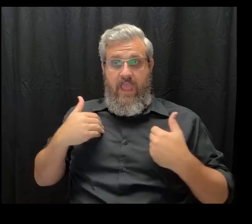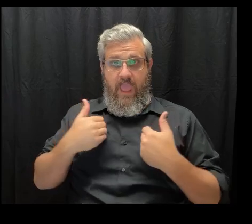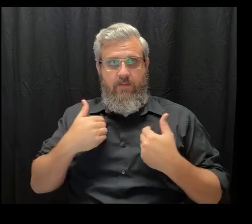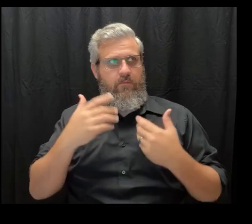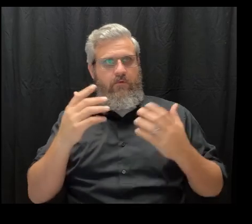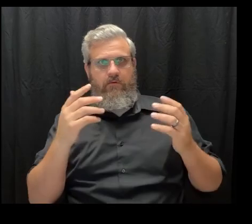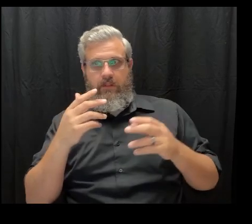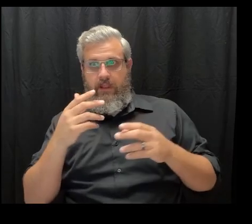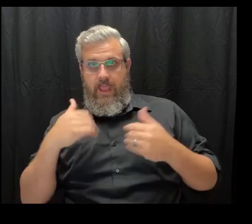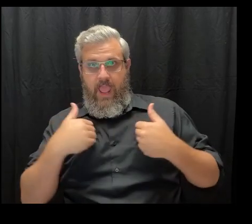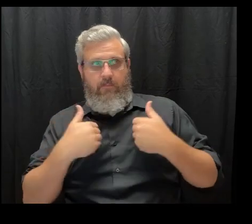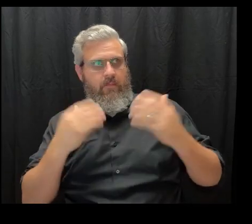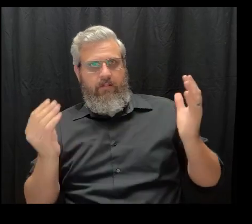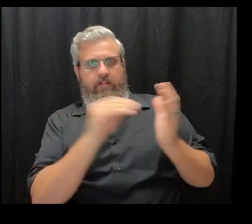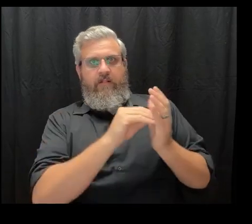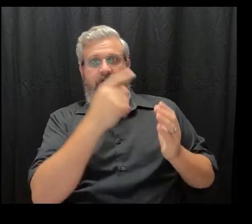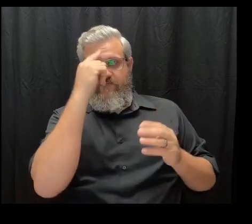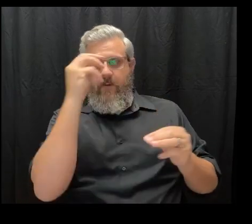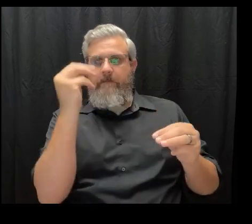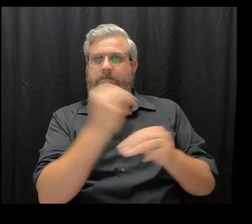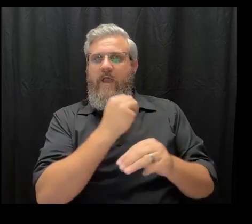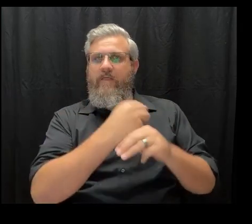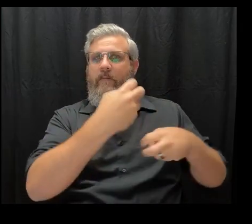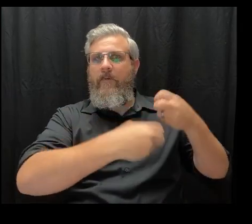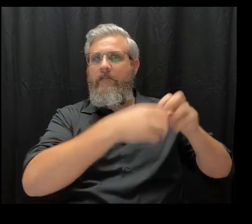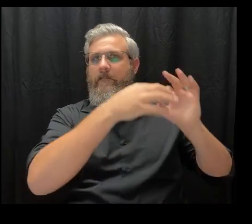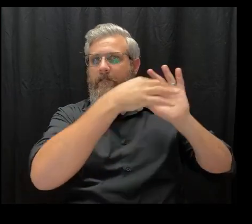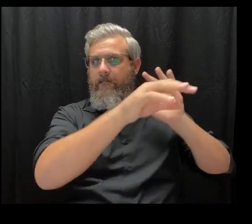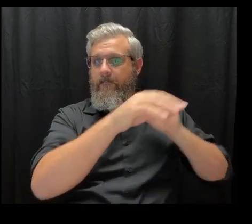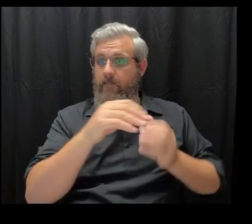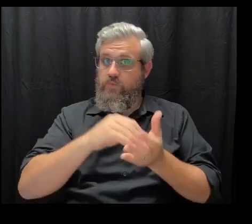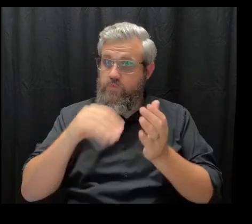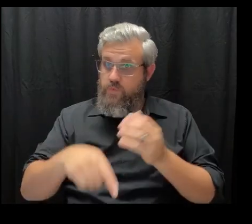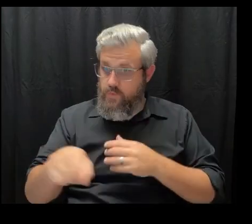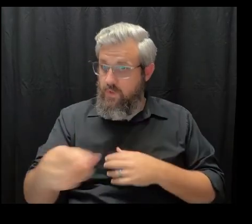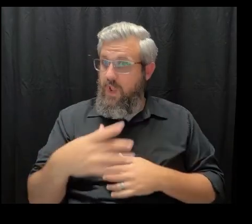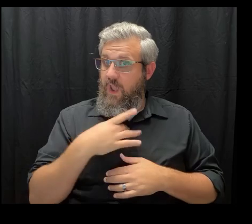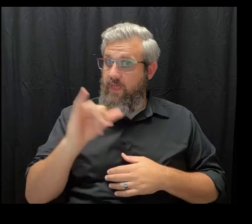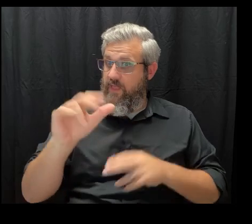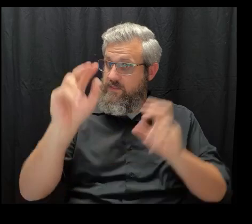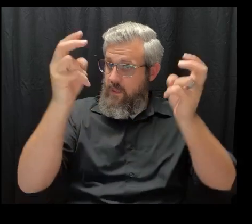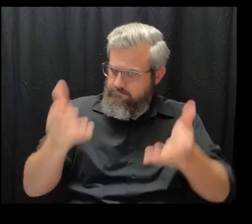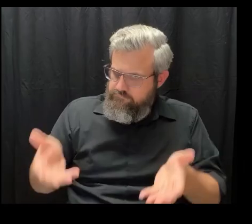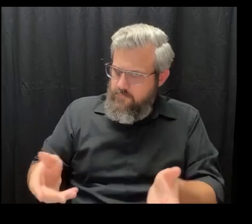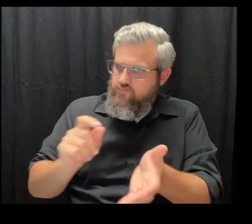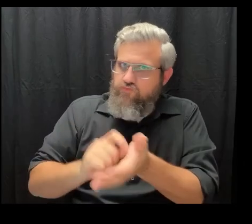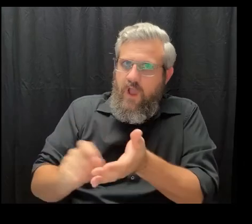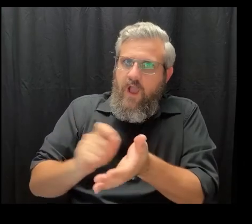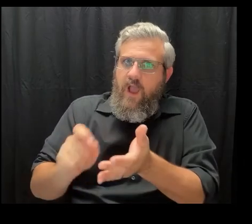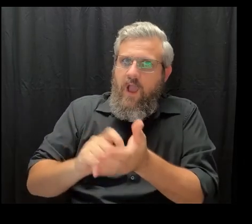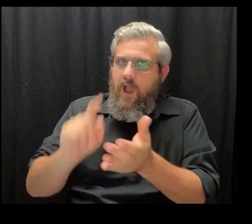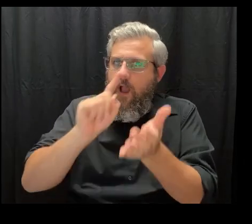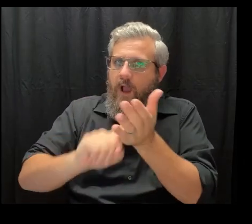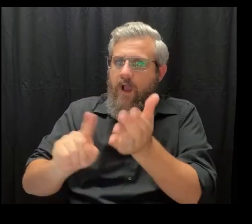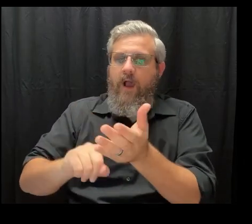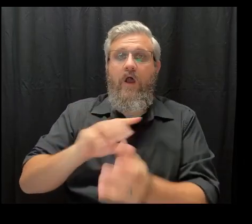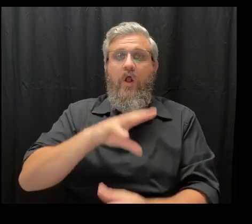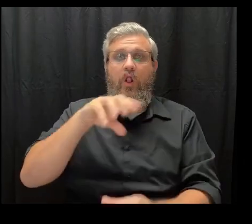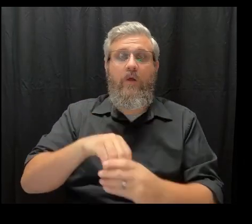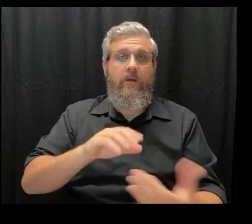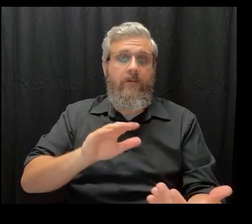problem, letting students research a topic they're passionate about for a writing assignment, incorporating music, sports, or pop